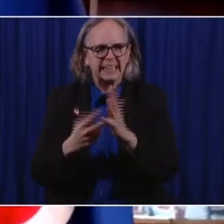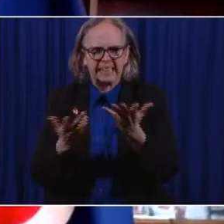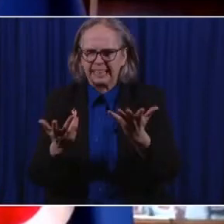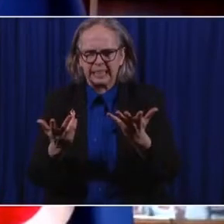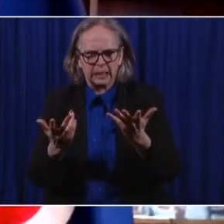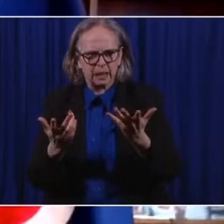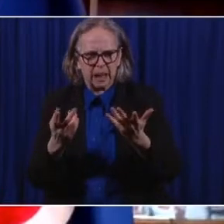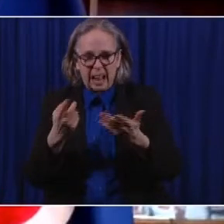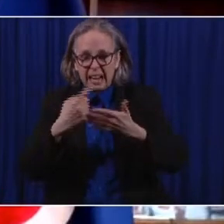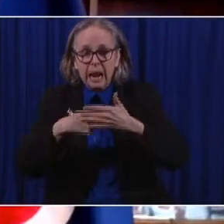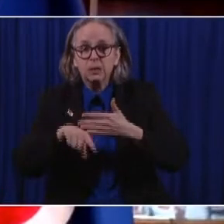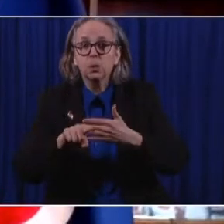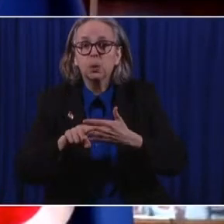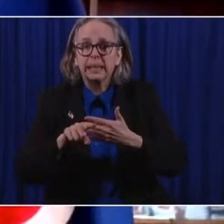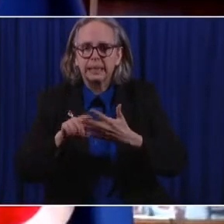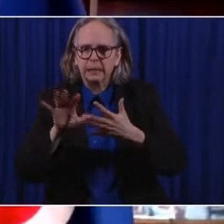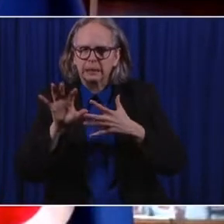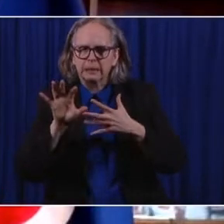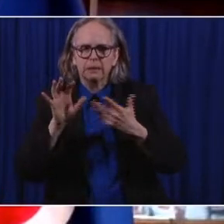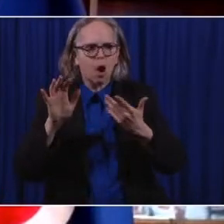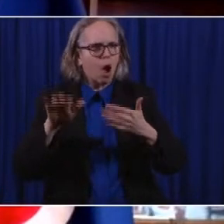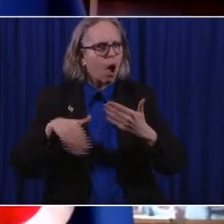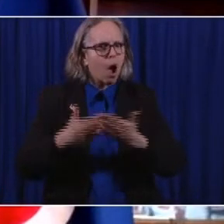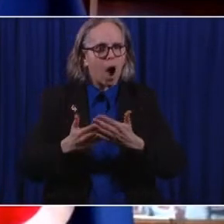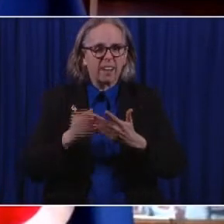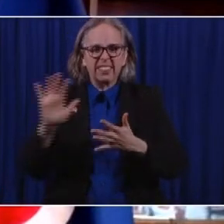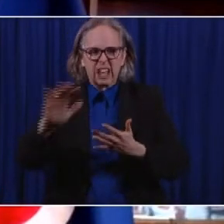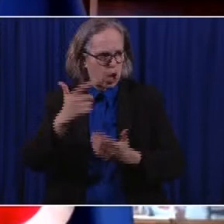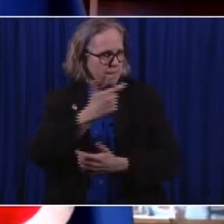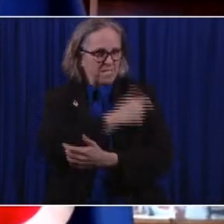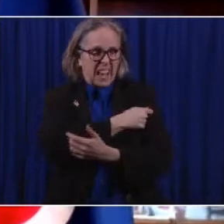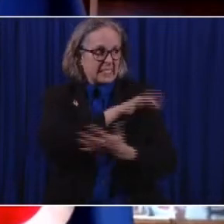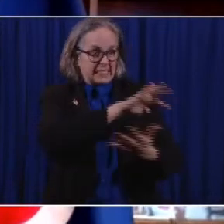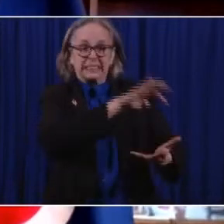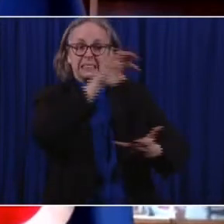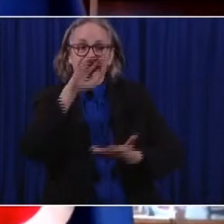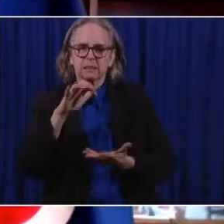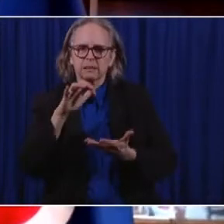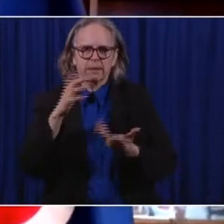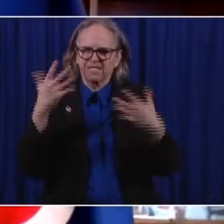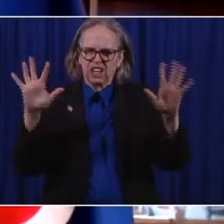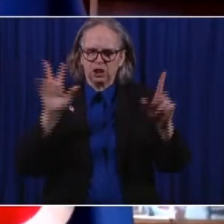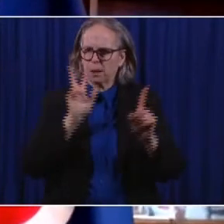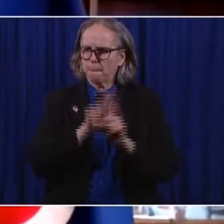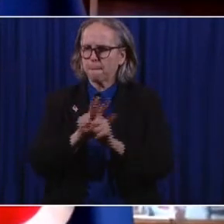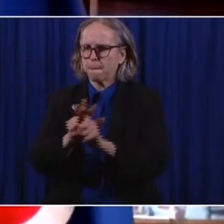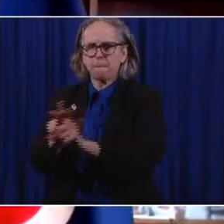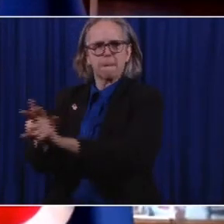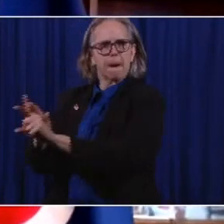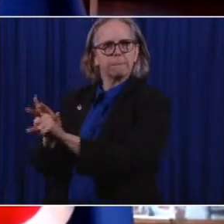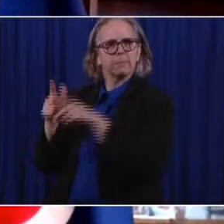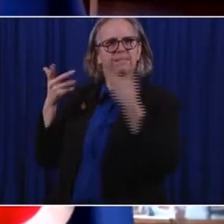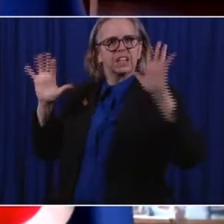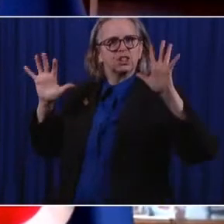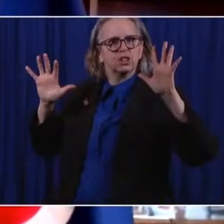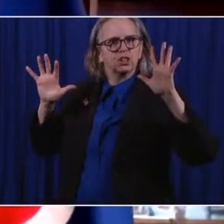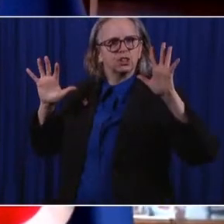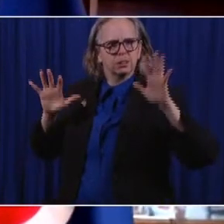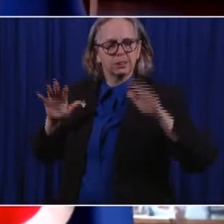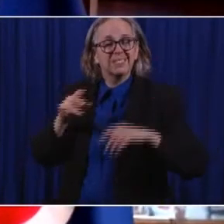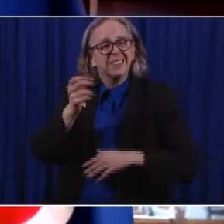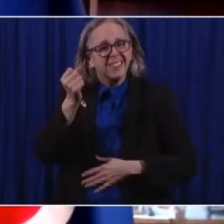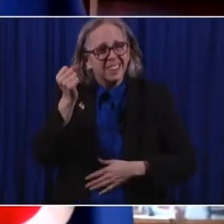person assigned to receive it for Miami Public Health. But they also have other locations like a